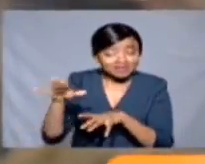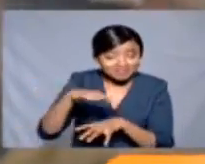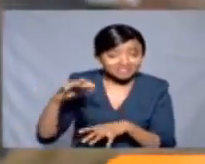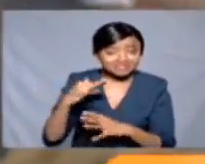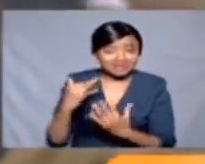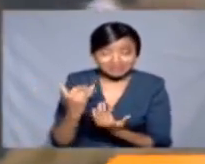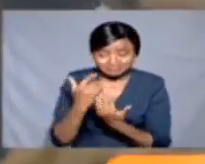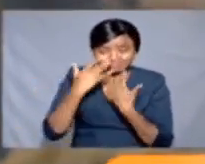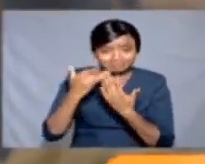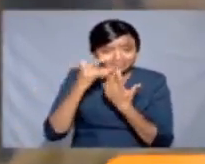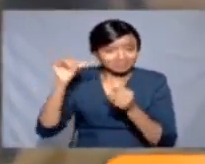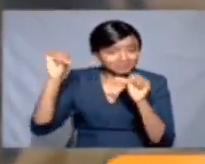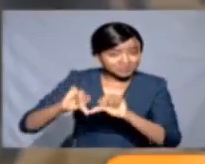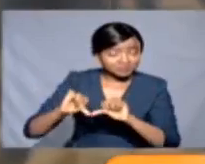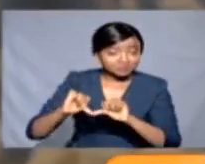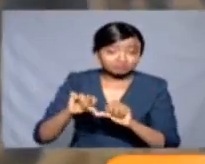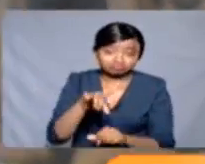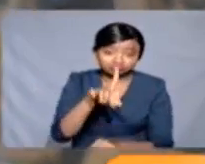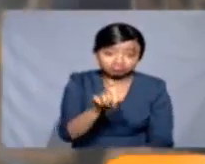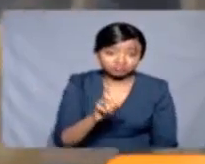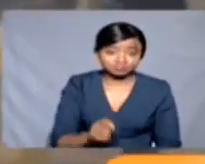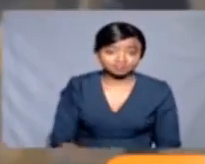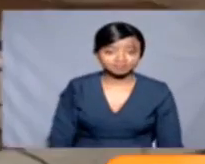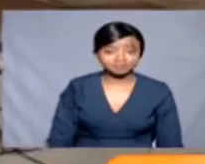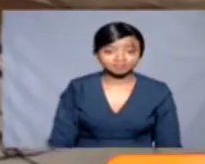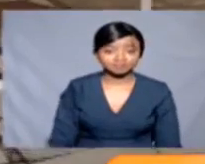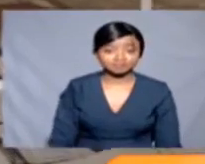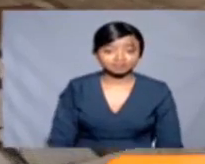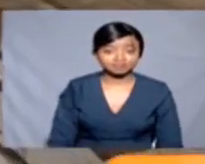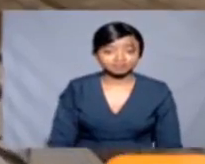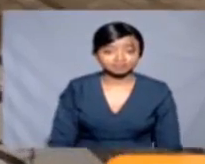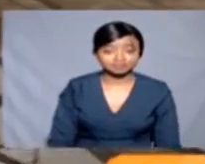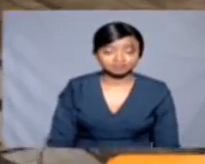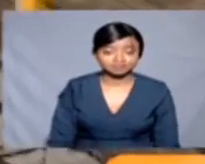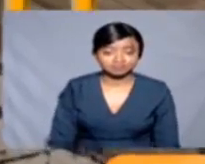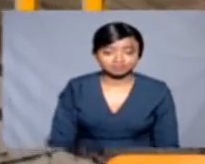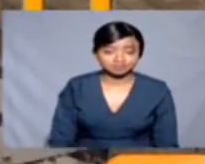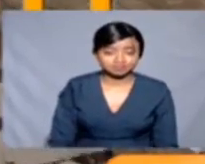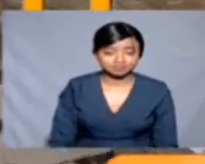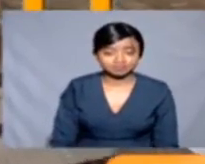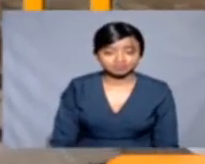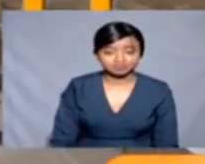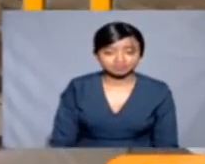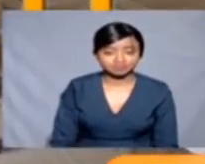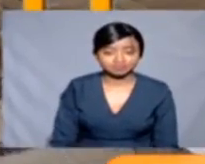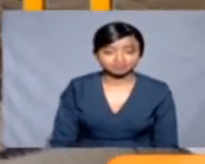choking fumes? Enoch Sikolia, Citizen TV, Nairobi.